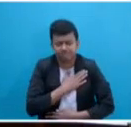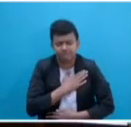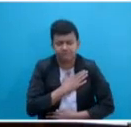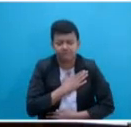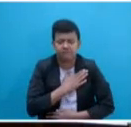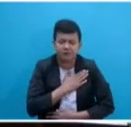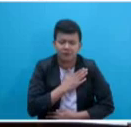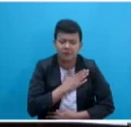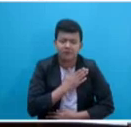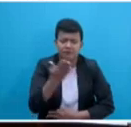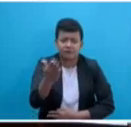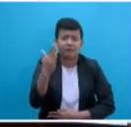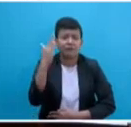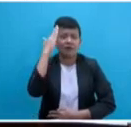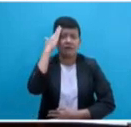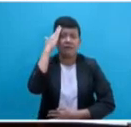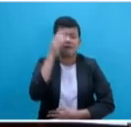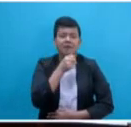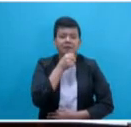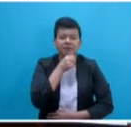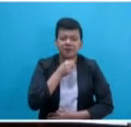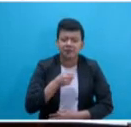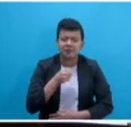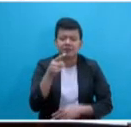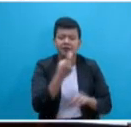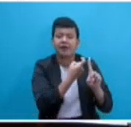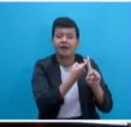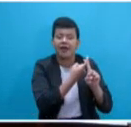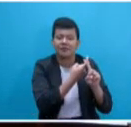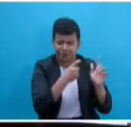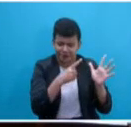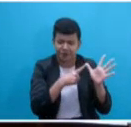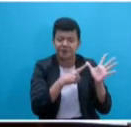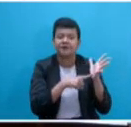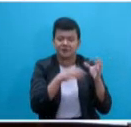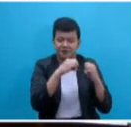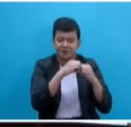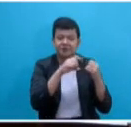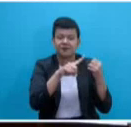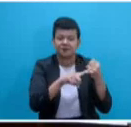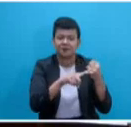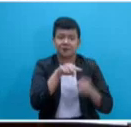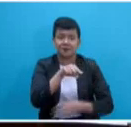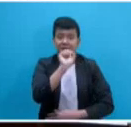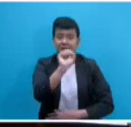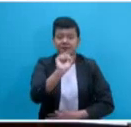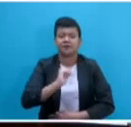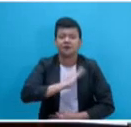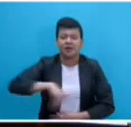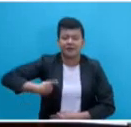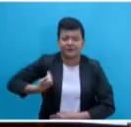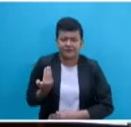Yabusa of Matan Korvatu in Kalambu on the loss of his wife. And